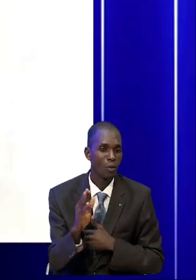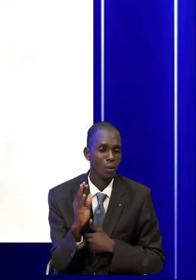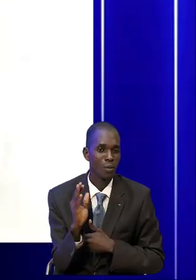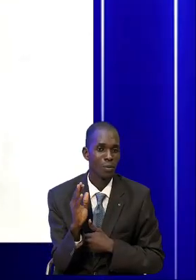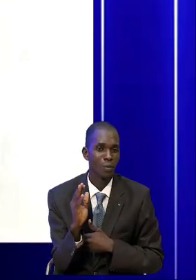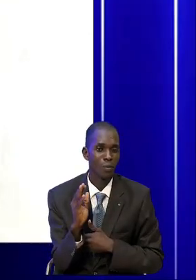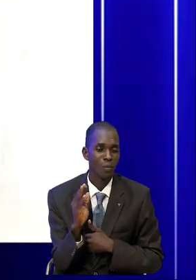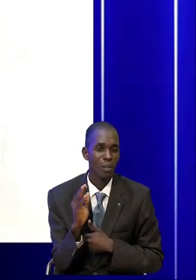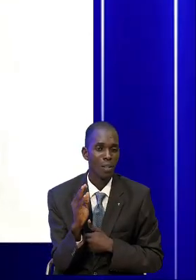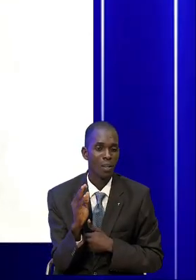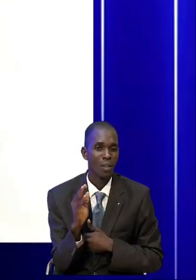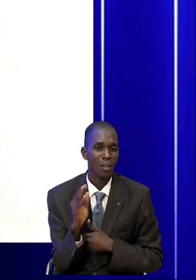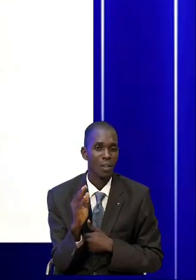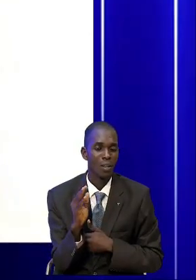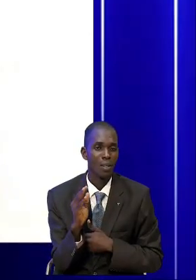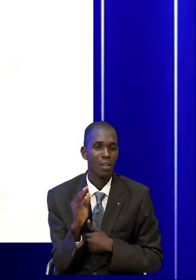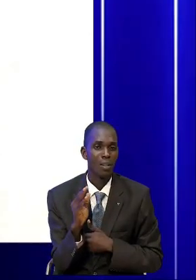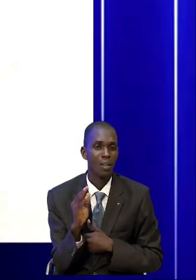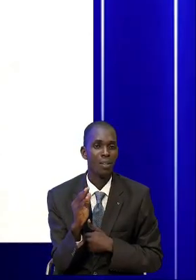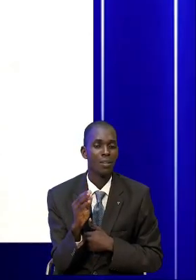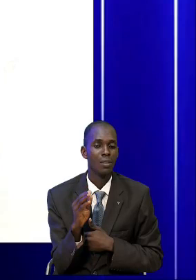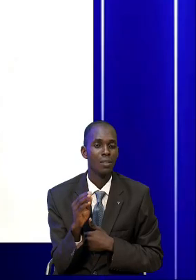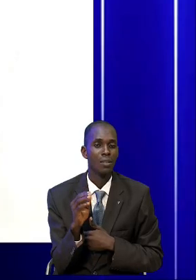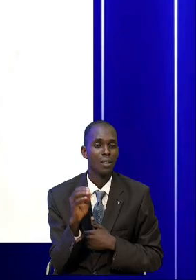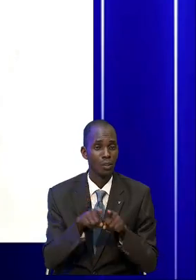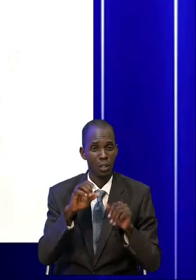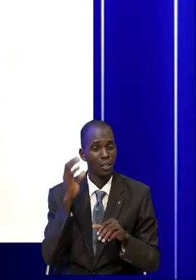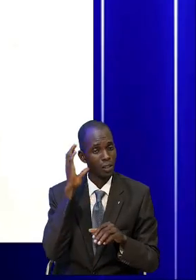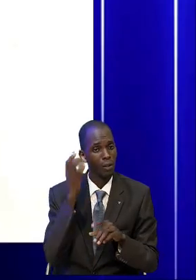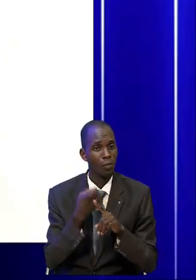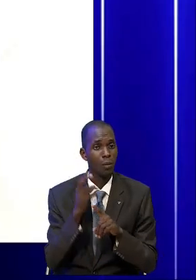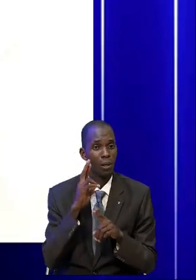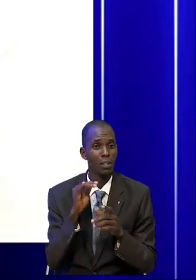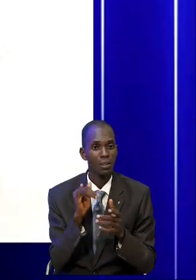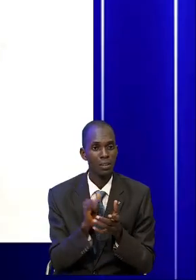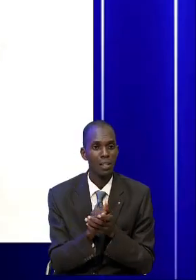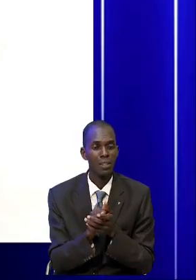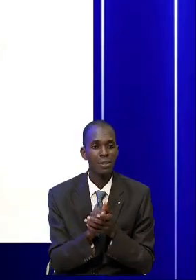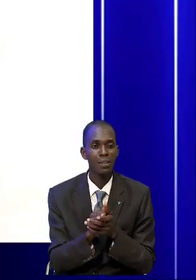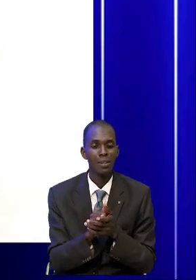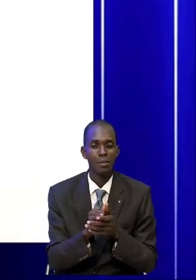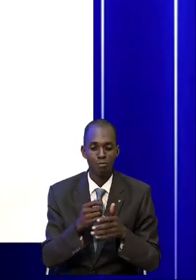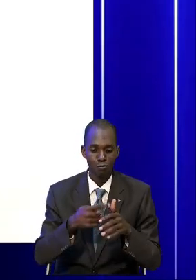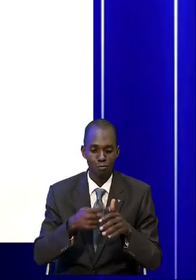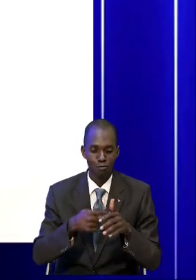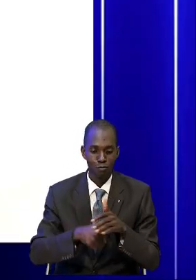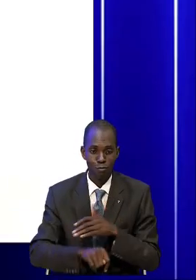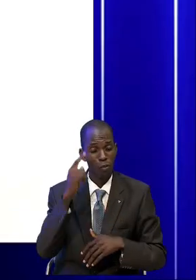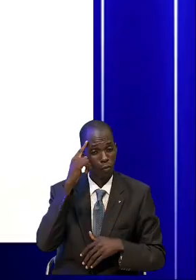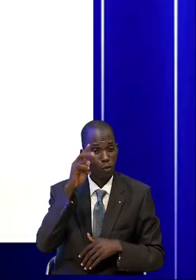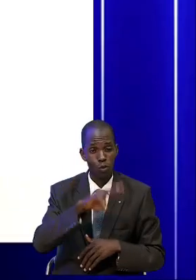and spirit of headache since Thursday last week. And as you can hear from her, she's testifying